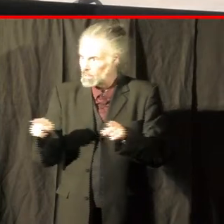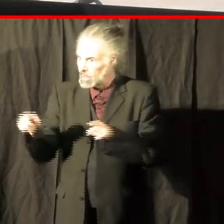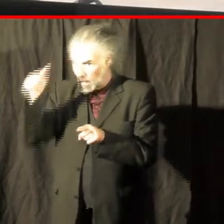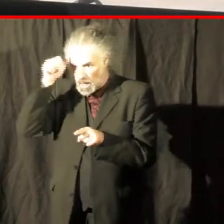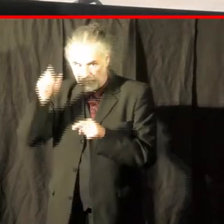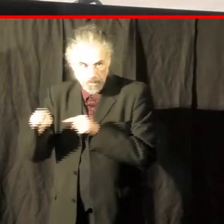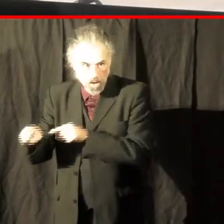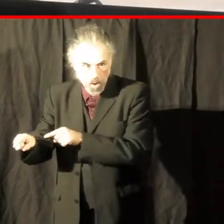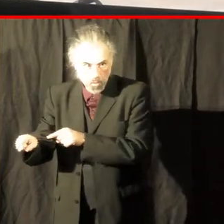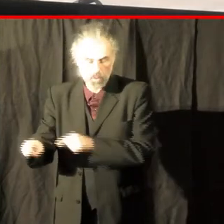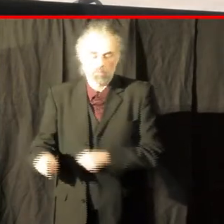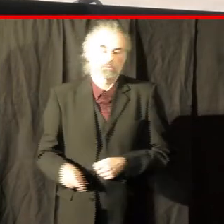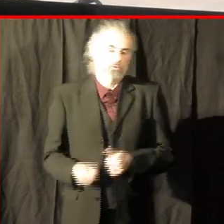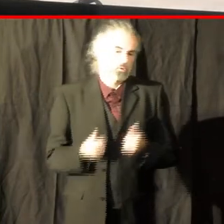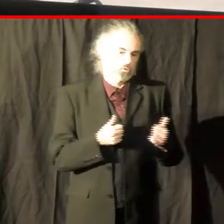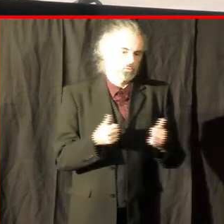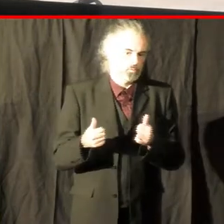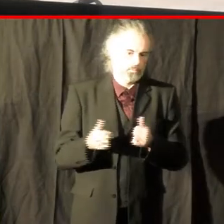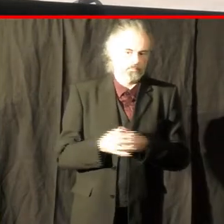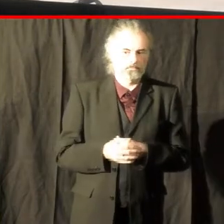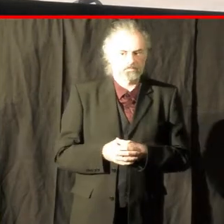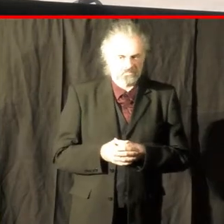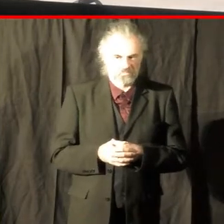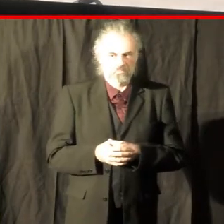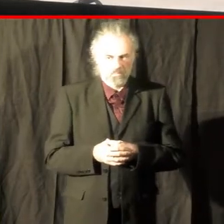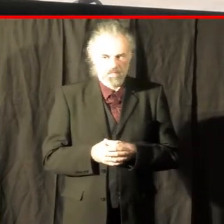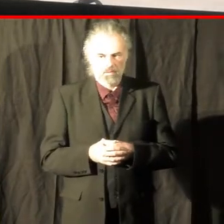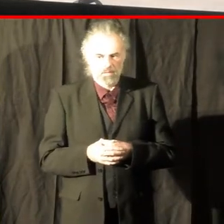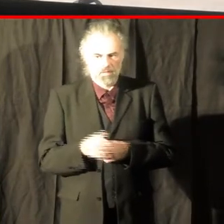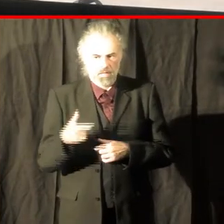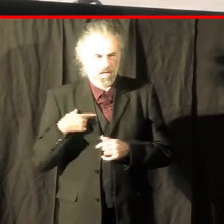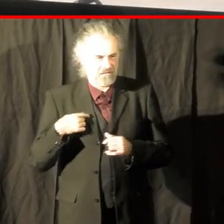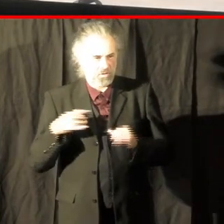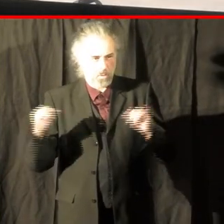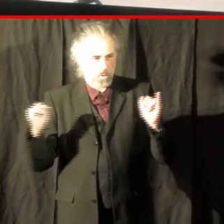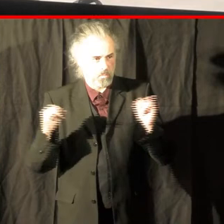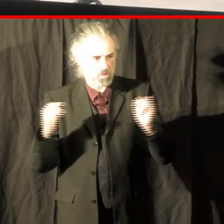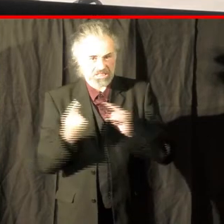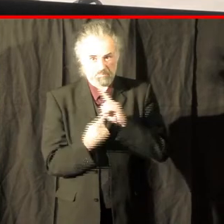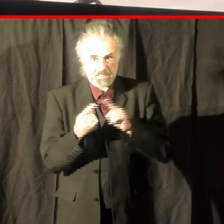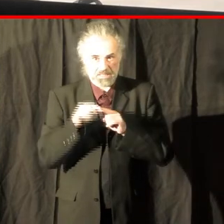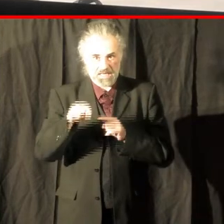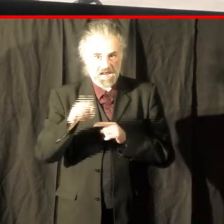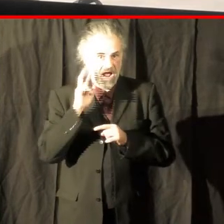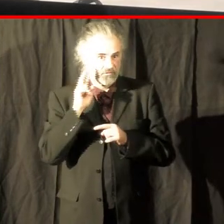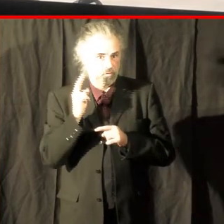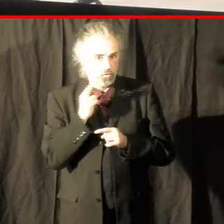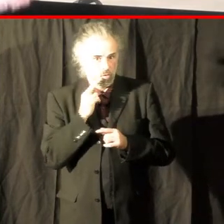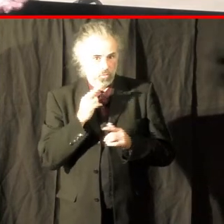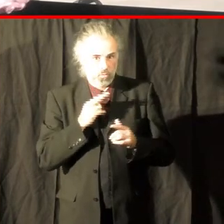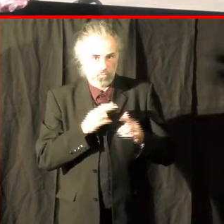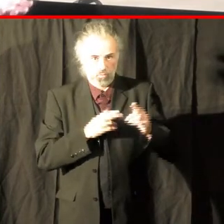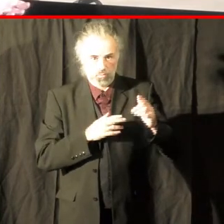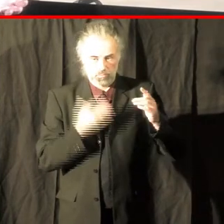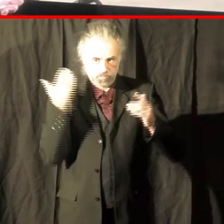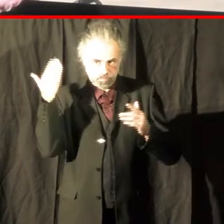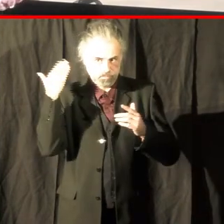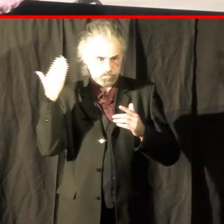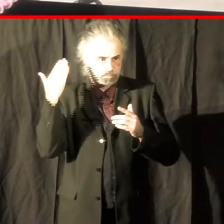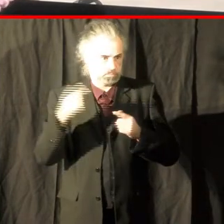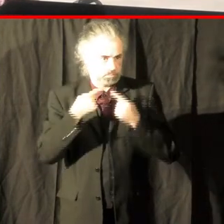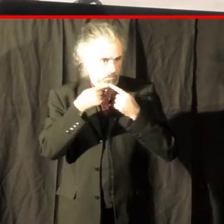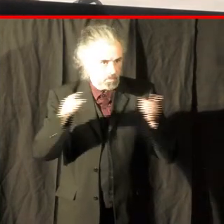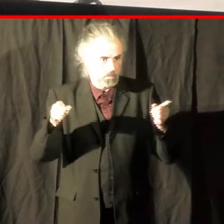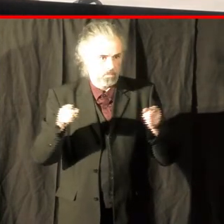Good. And they make for an emergency meeting that afternoon to talk about the impact on the town, the impact